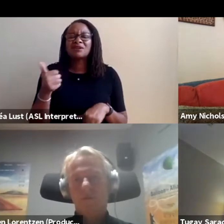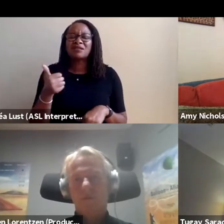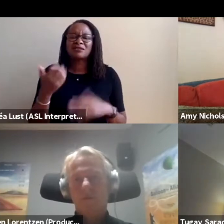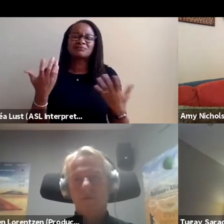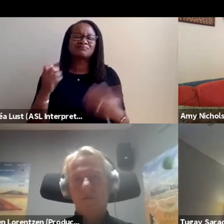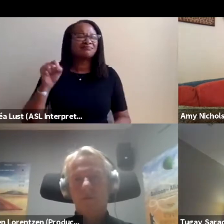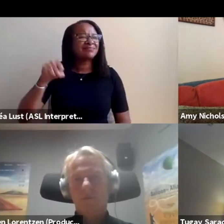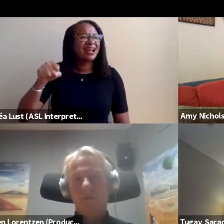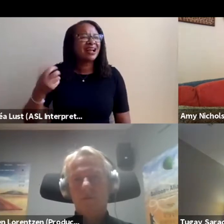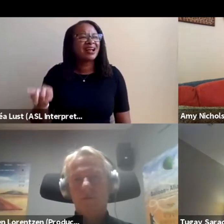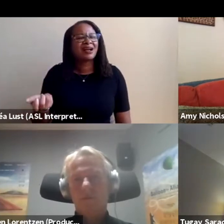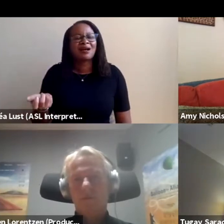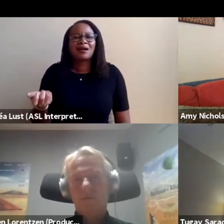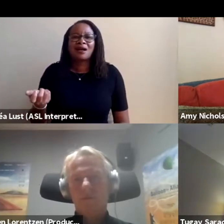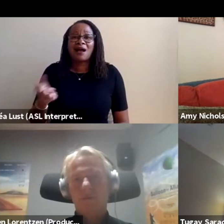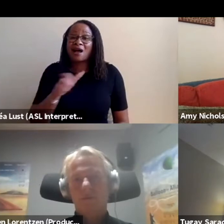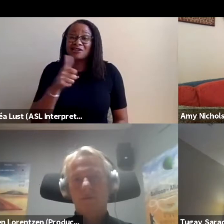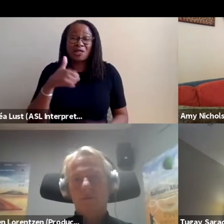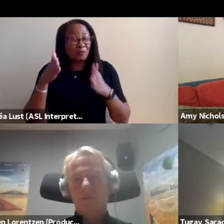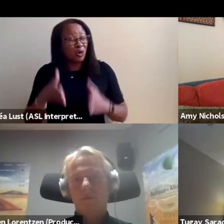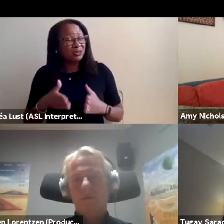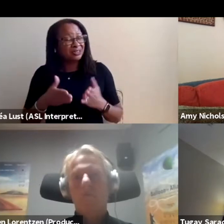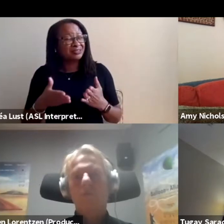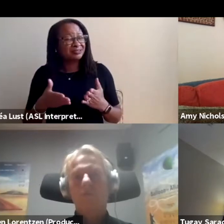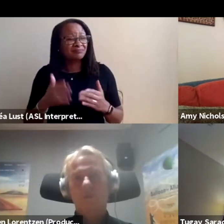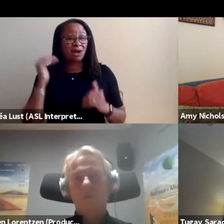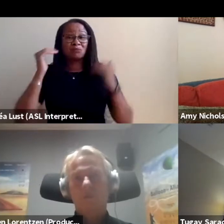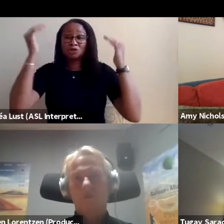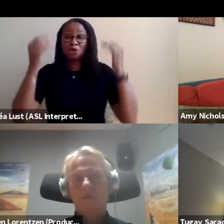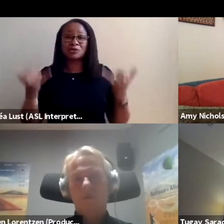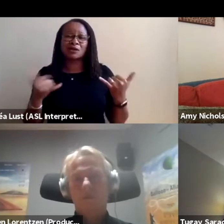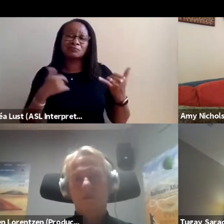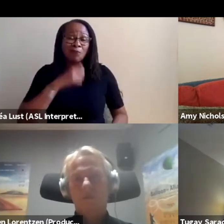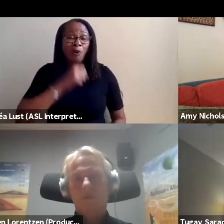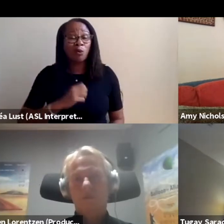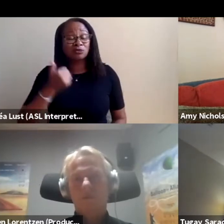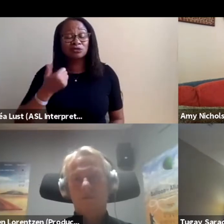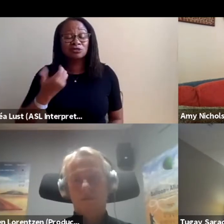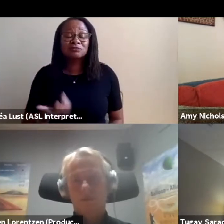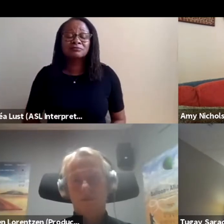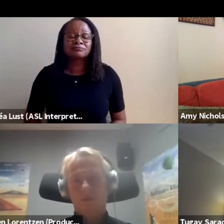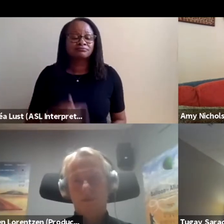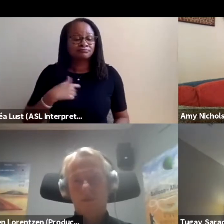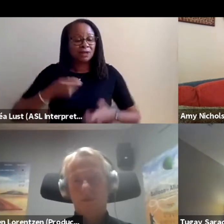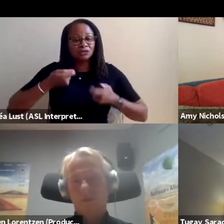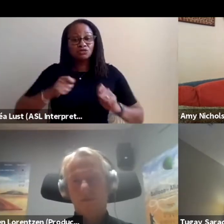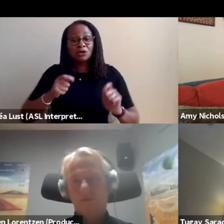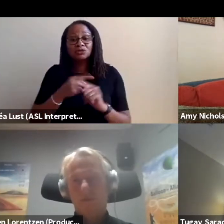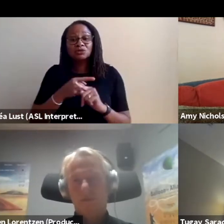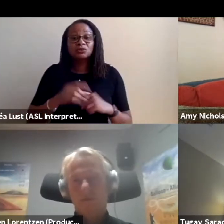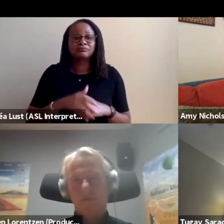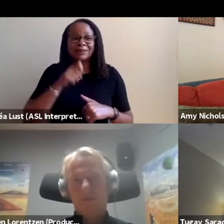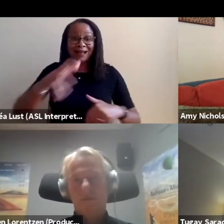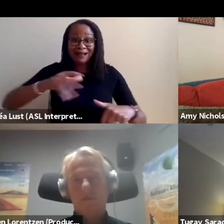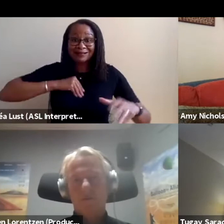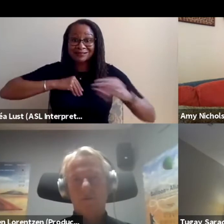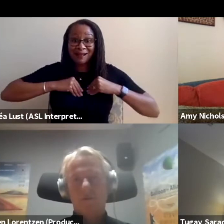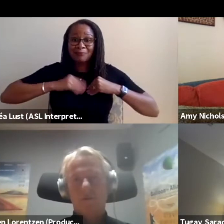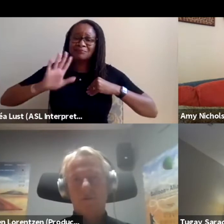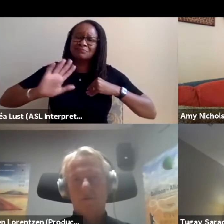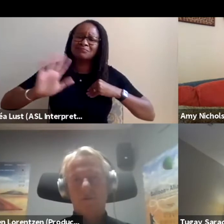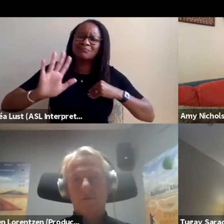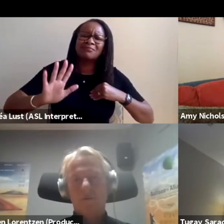I become another person. I am adult now, I'm older, and I try to not accept